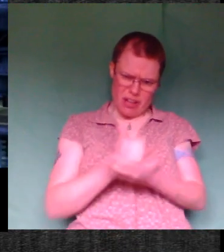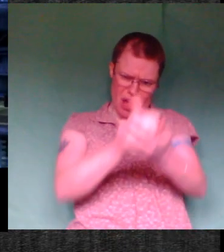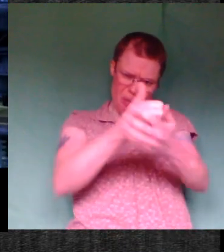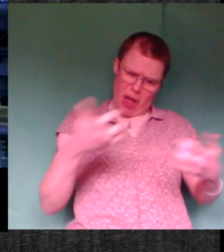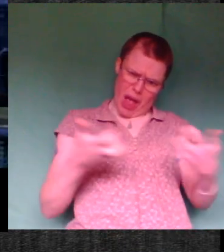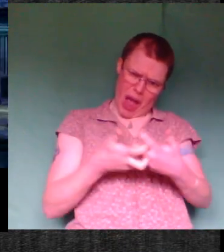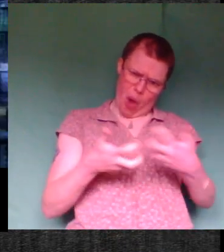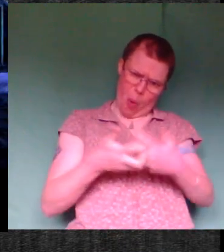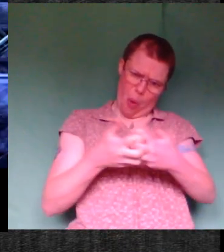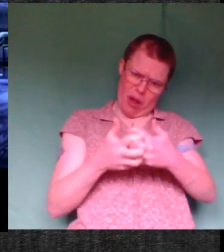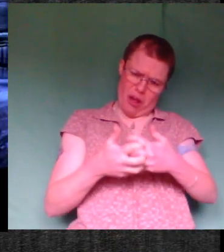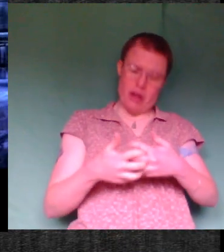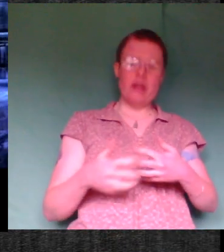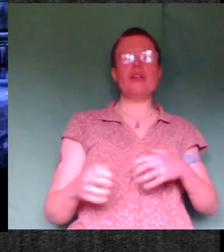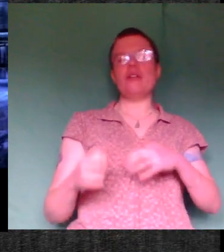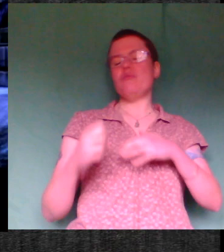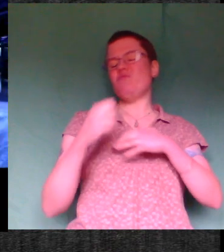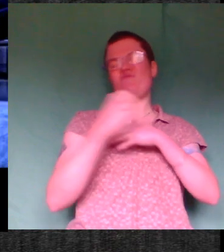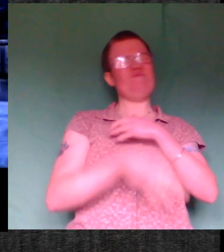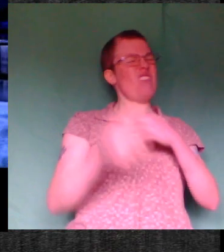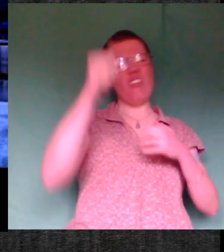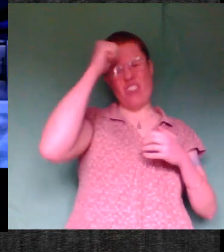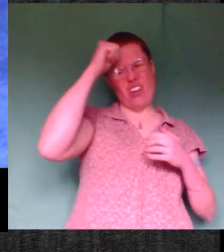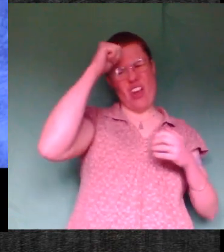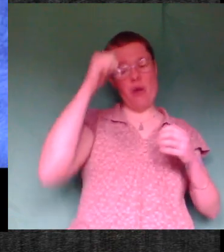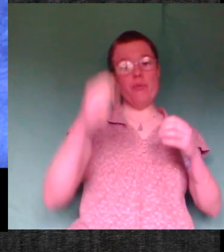If you want to get in, there's the front door.